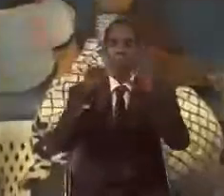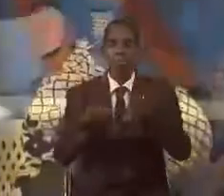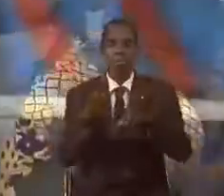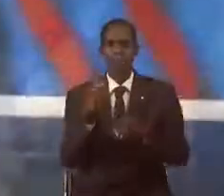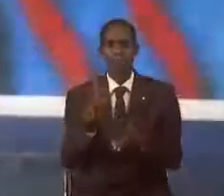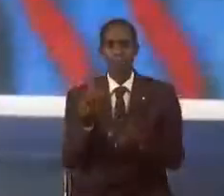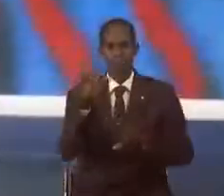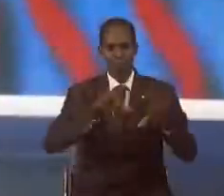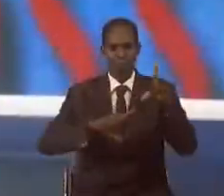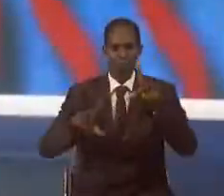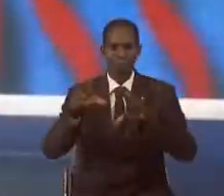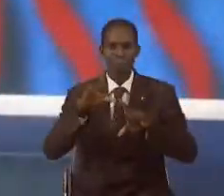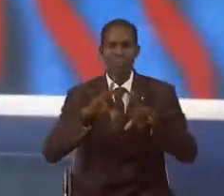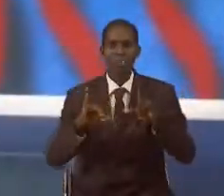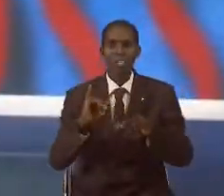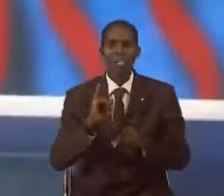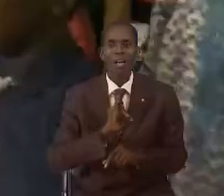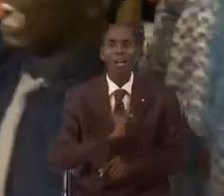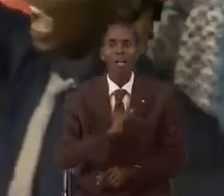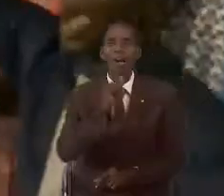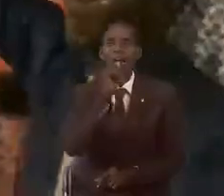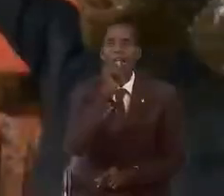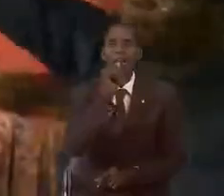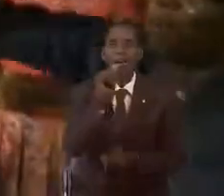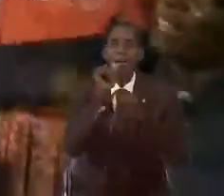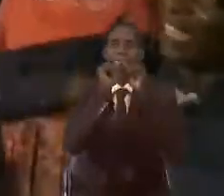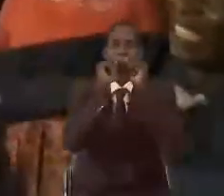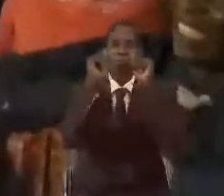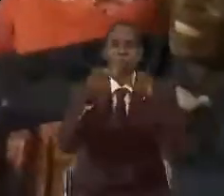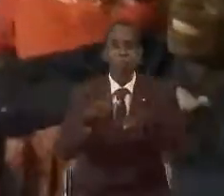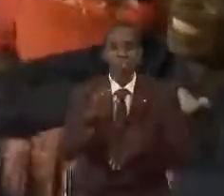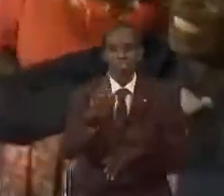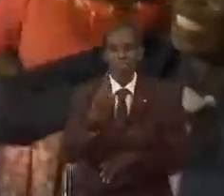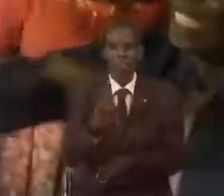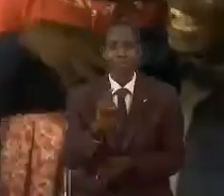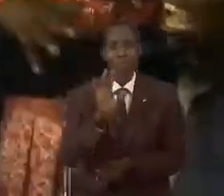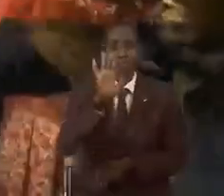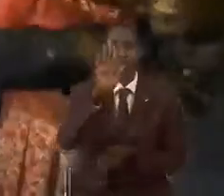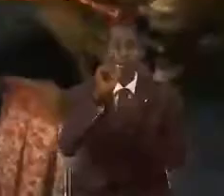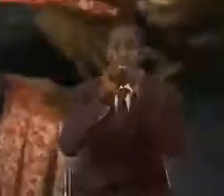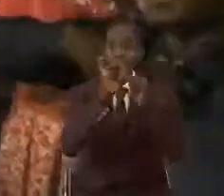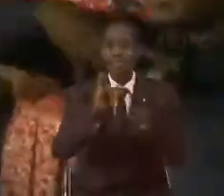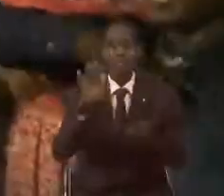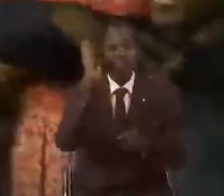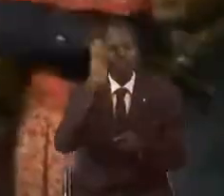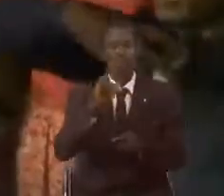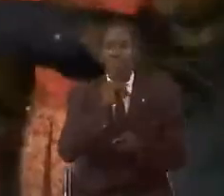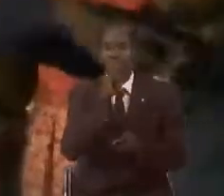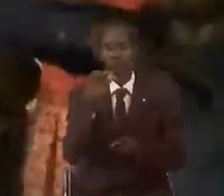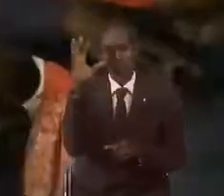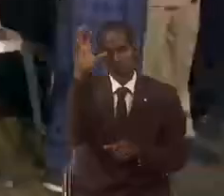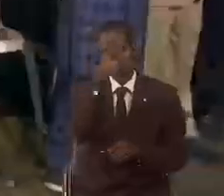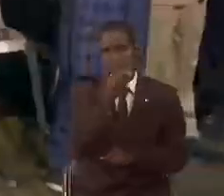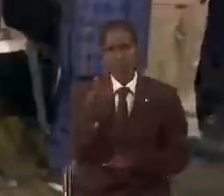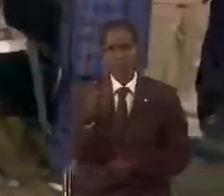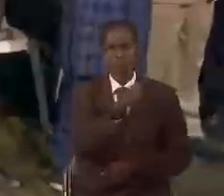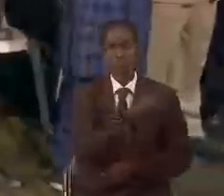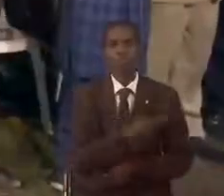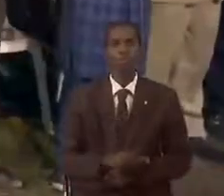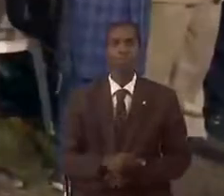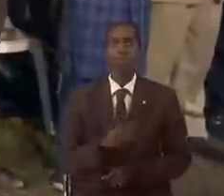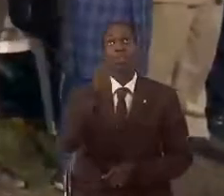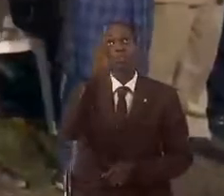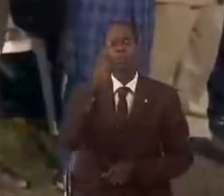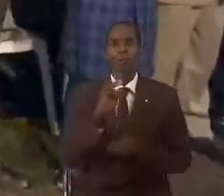I am blessed. Say it for yourself. I am blessed.